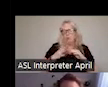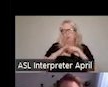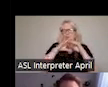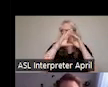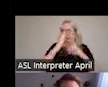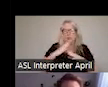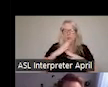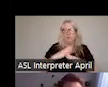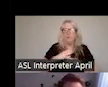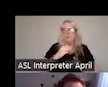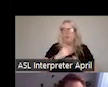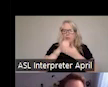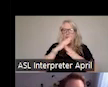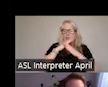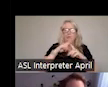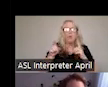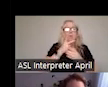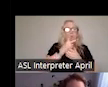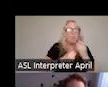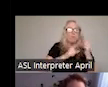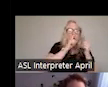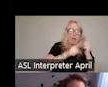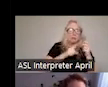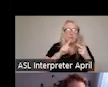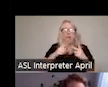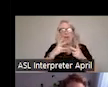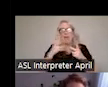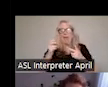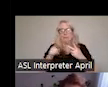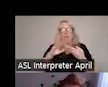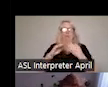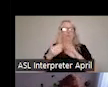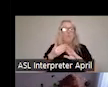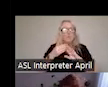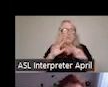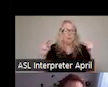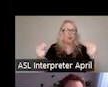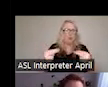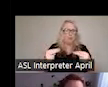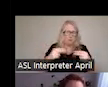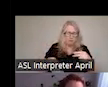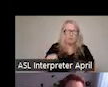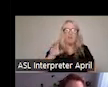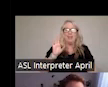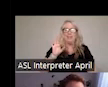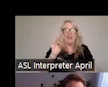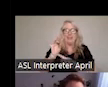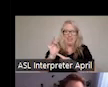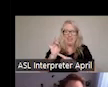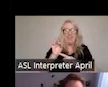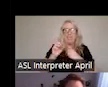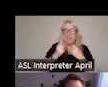this is important both in actual terms and in terms of community perception. 988 is being promoted